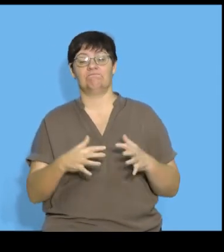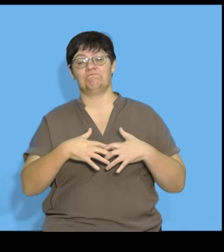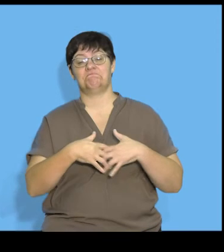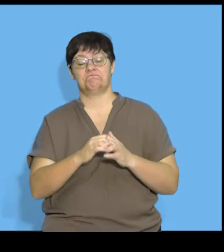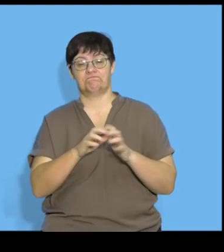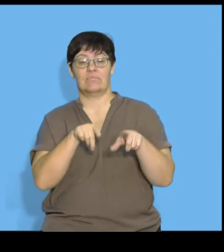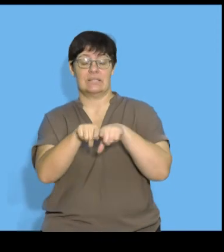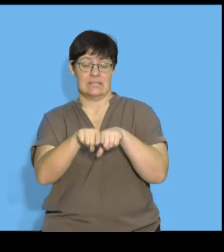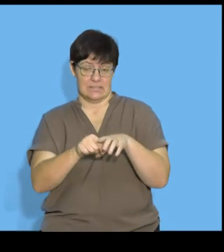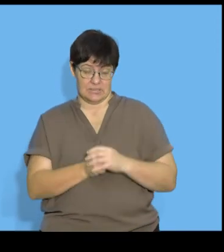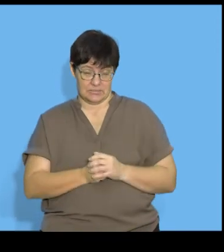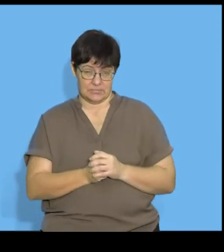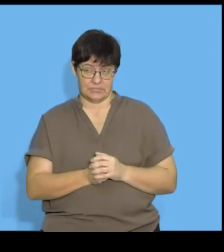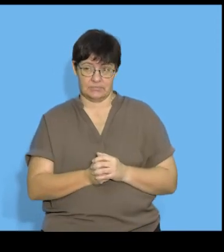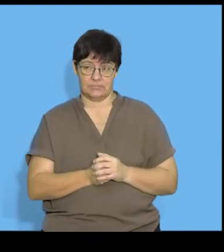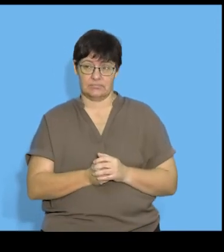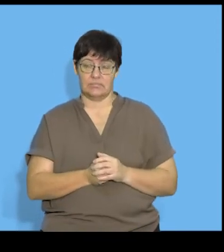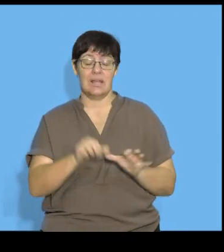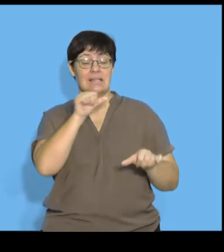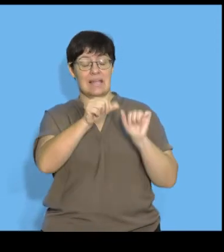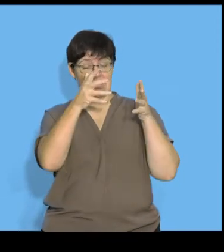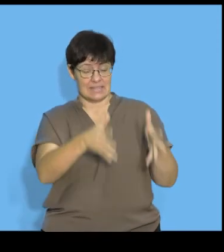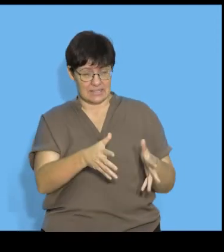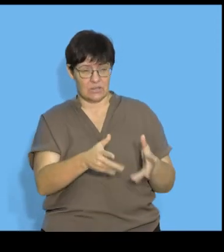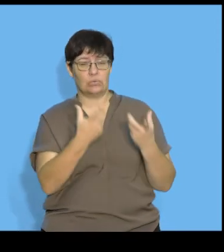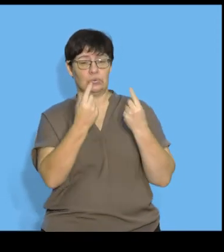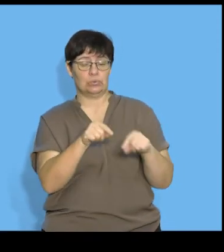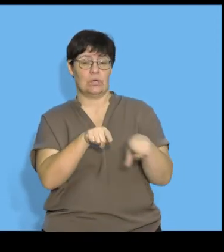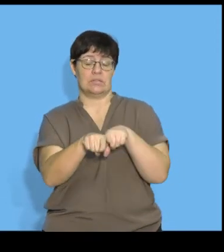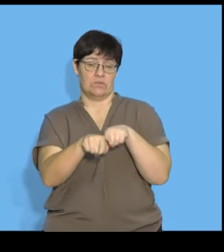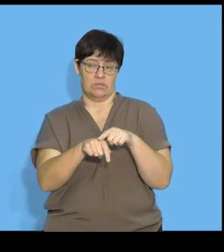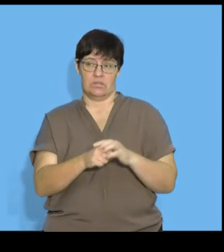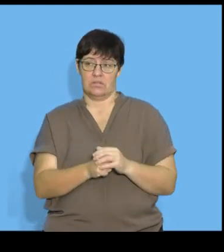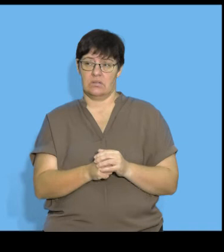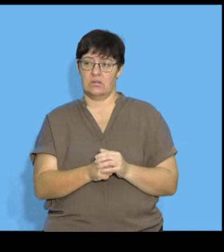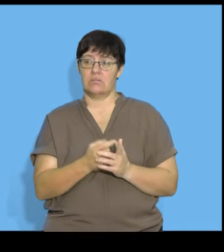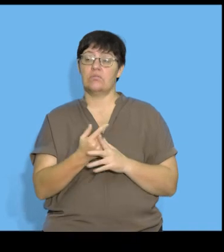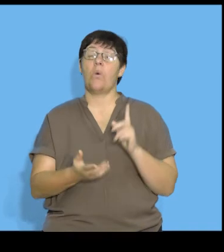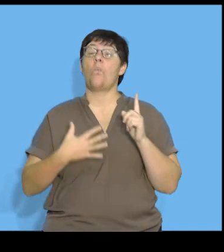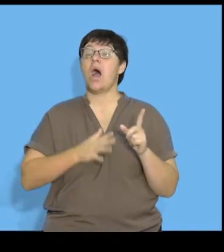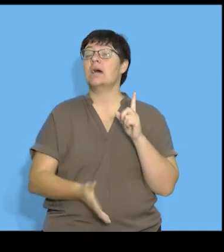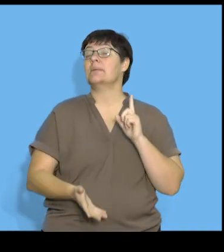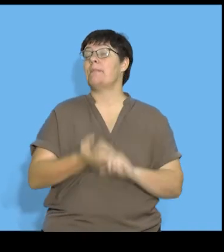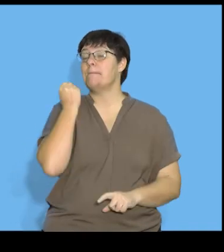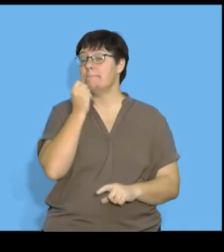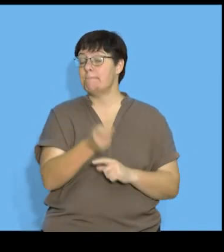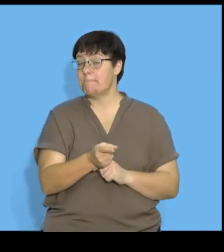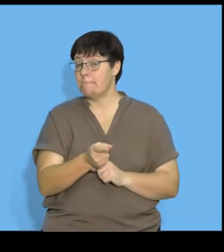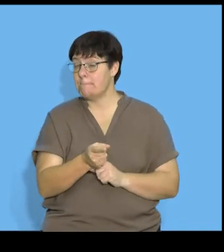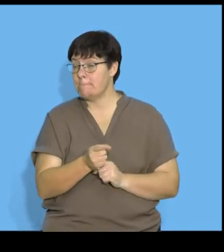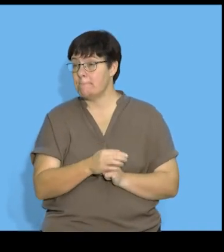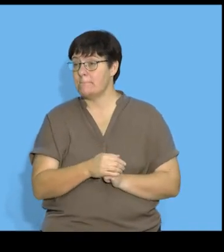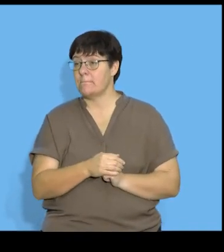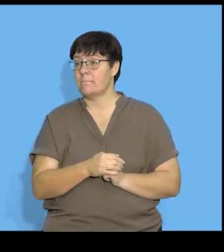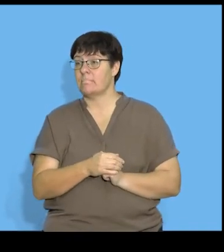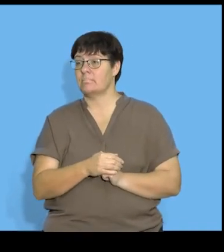experiment. The scientists conduct an experiment to determine, as soon as you see to determine,